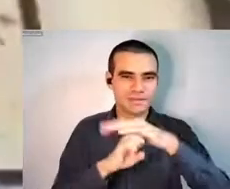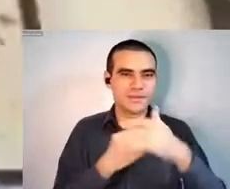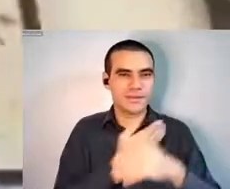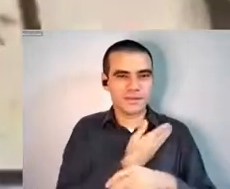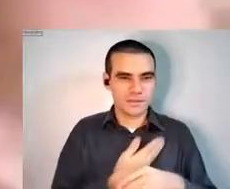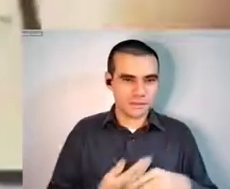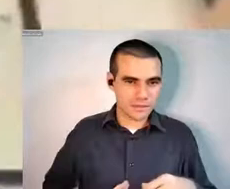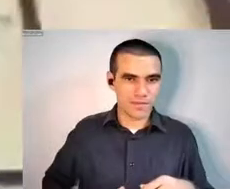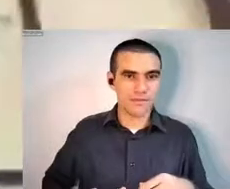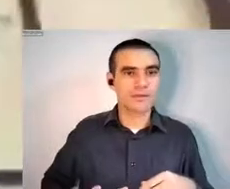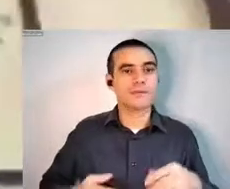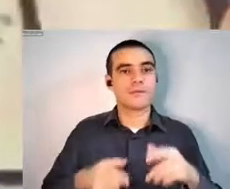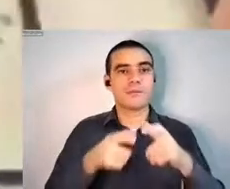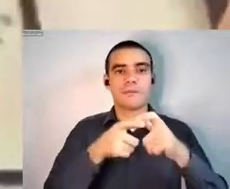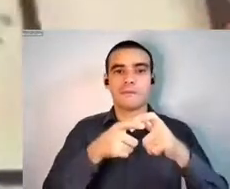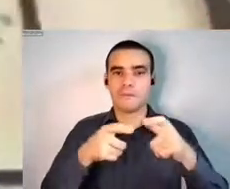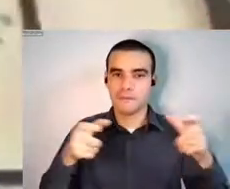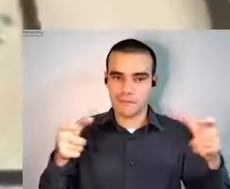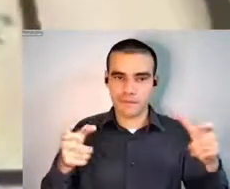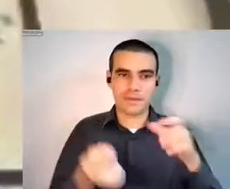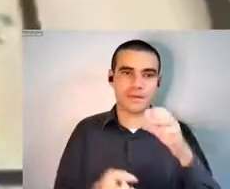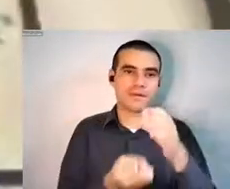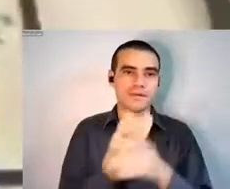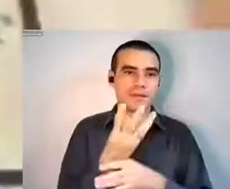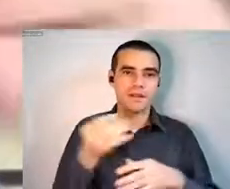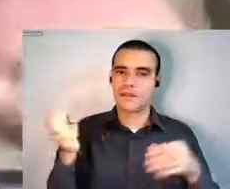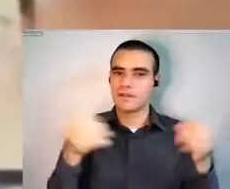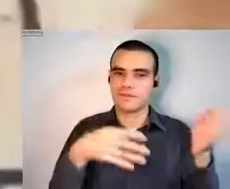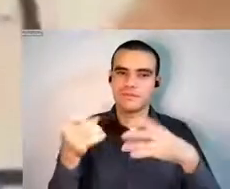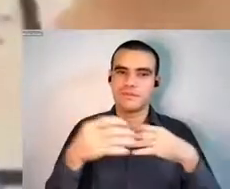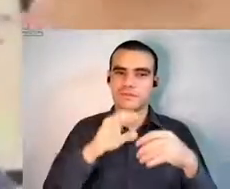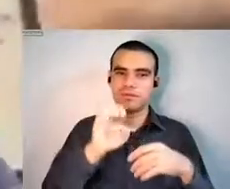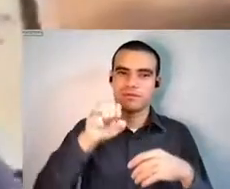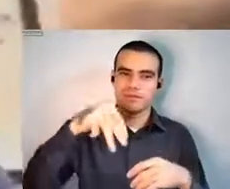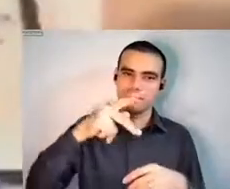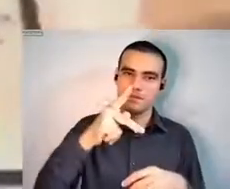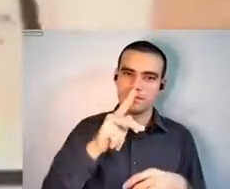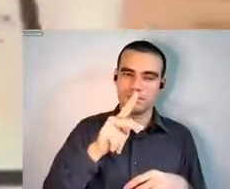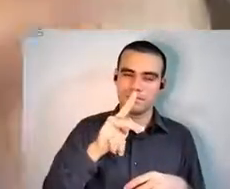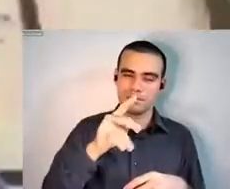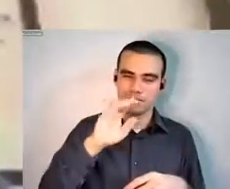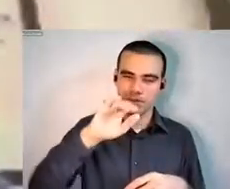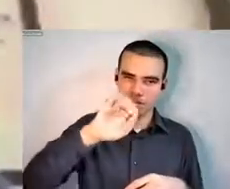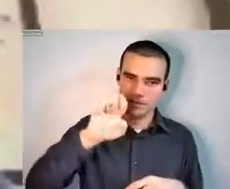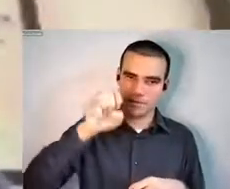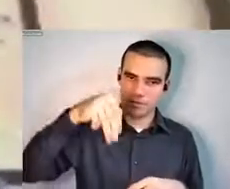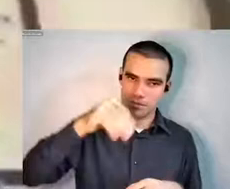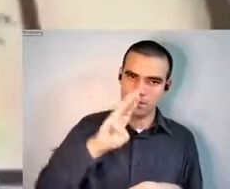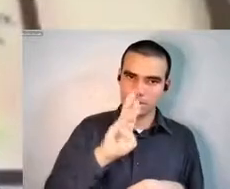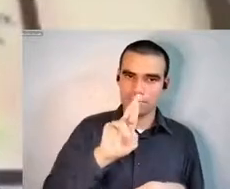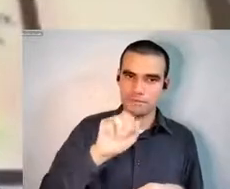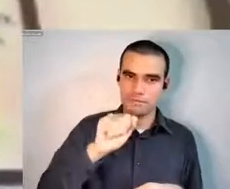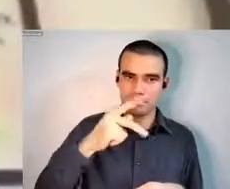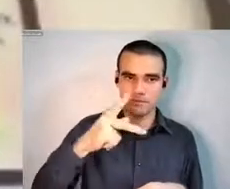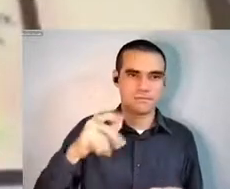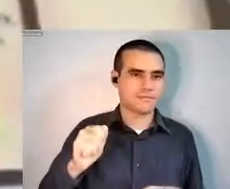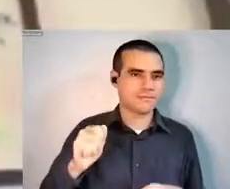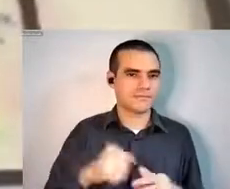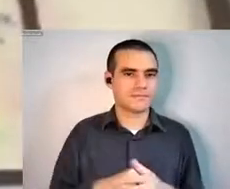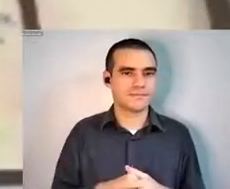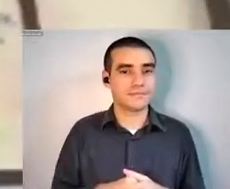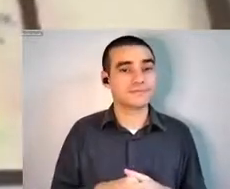received from a company from the government that made them create all the projects in